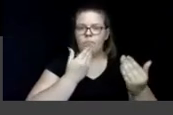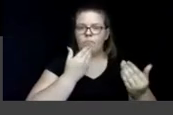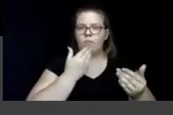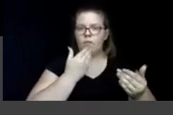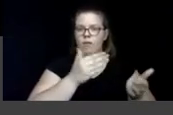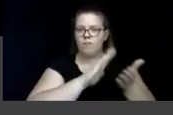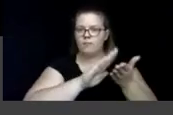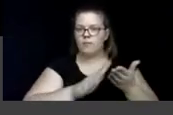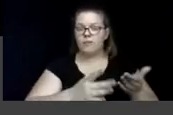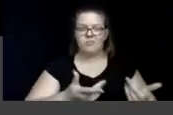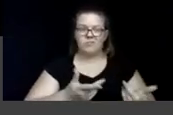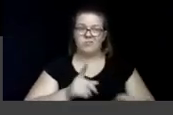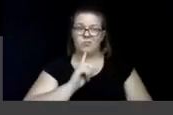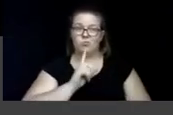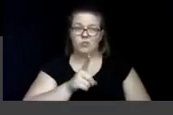underappreciated anyway.